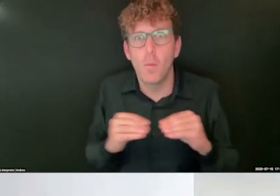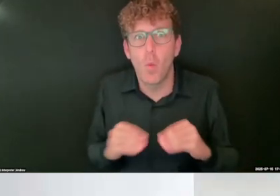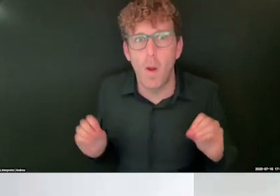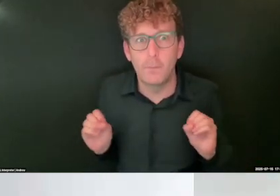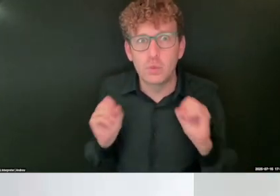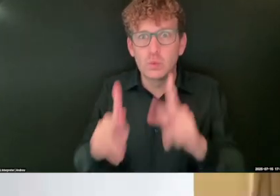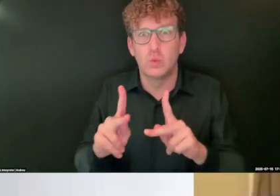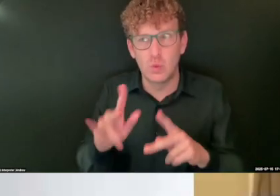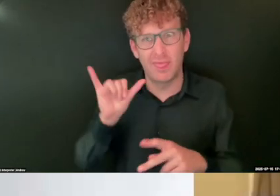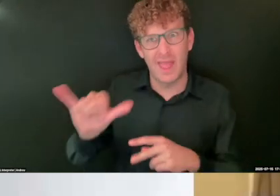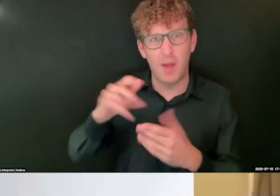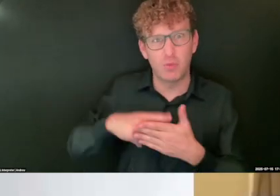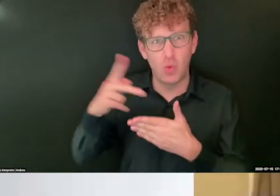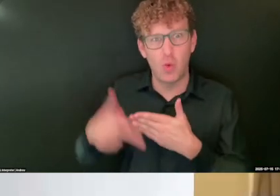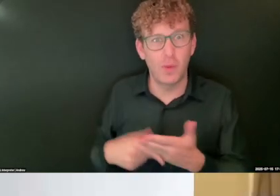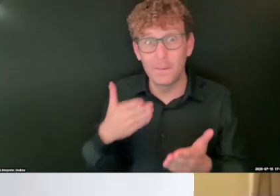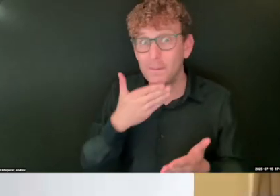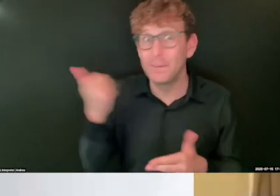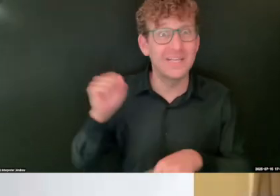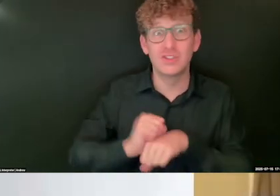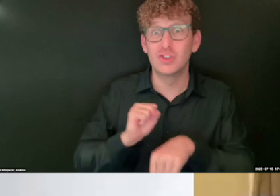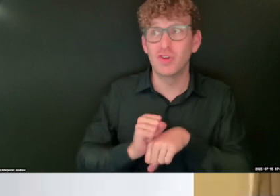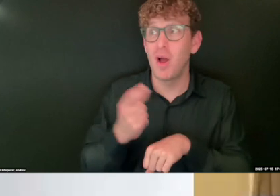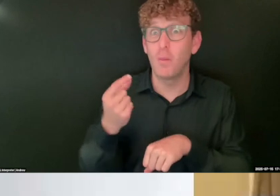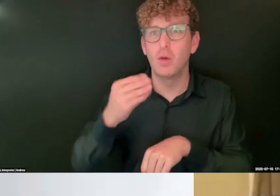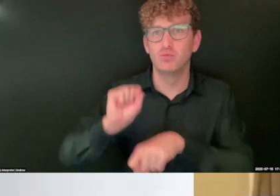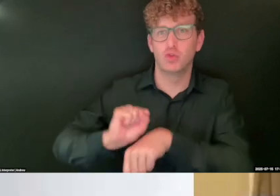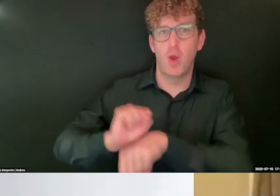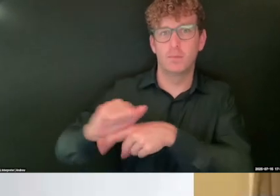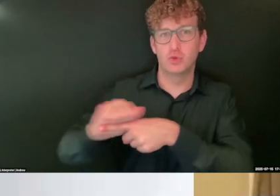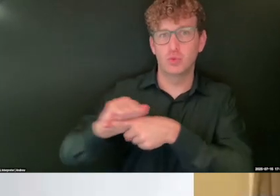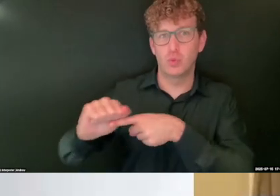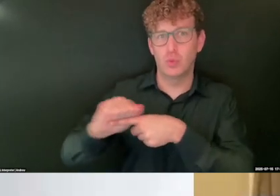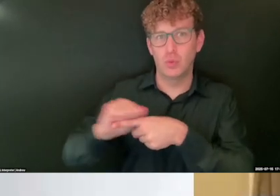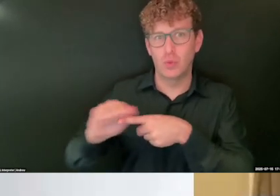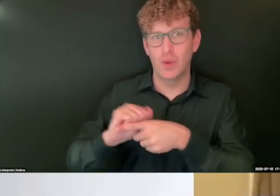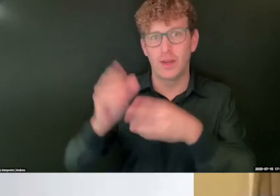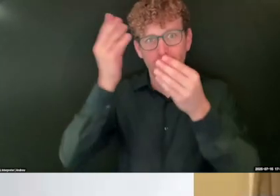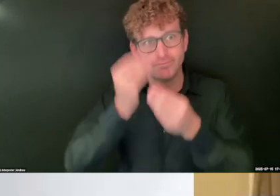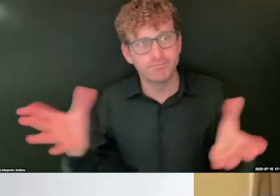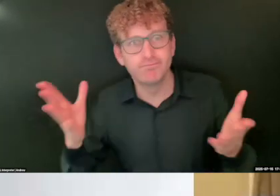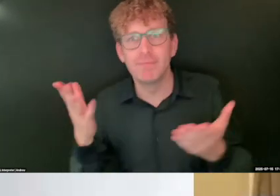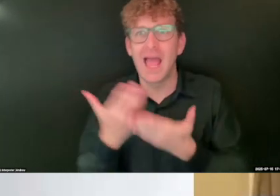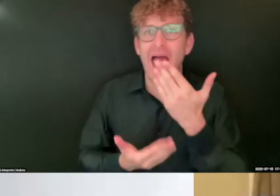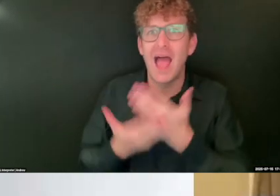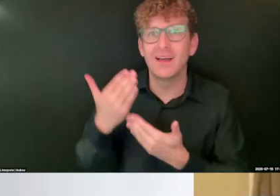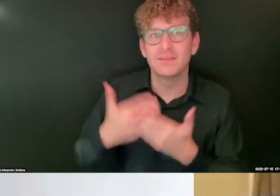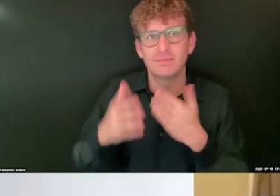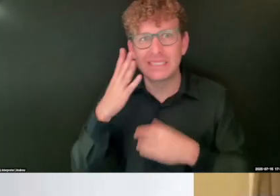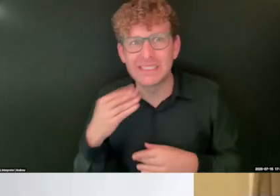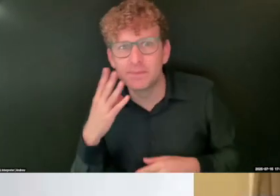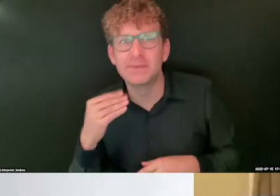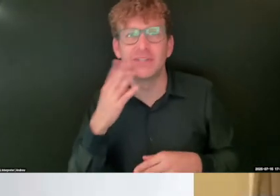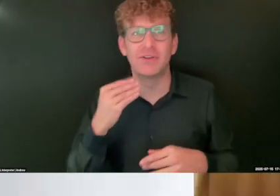the job training program was just getting out there and getting the hands-on experience that I needed, and it was a great confidence